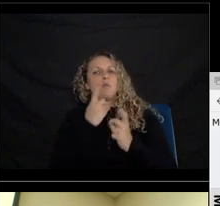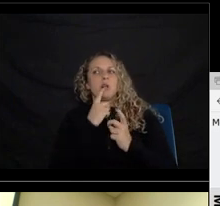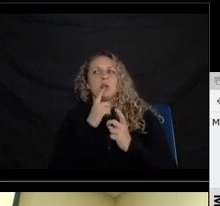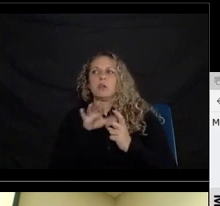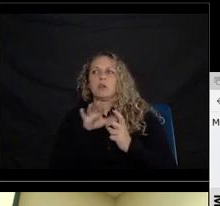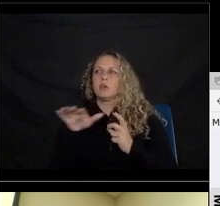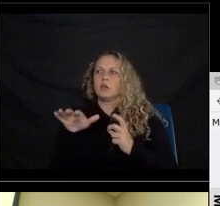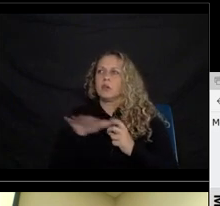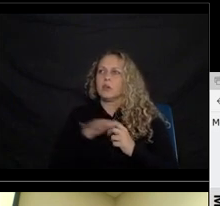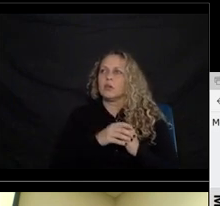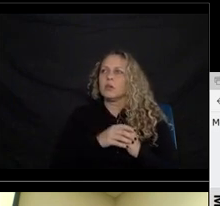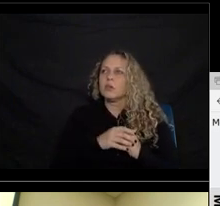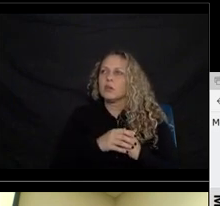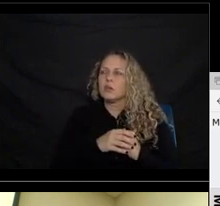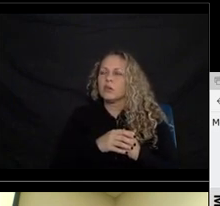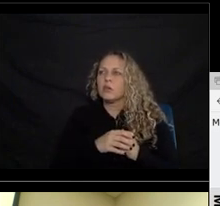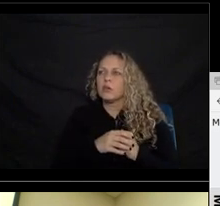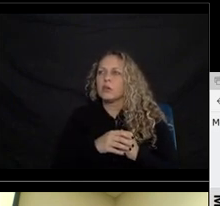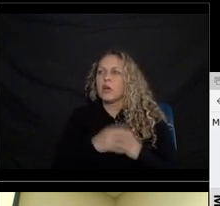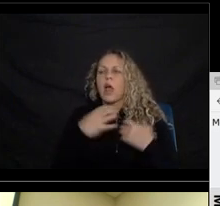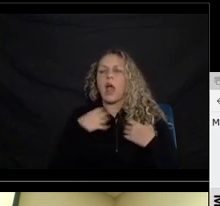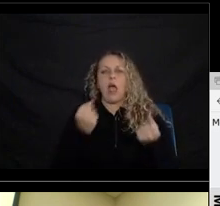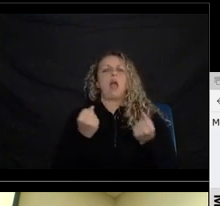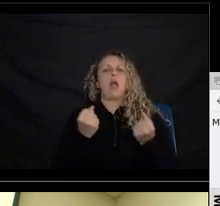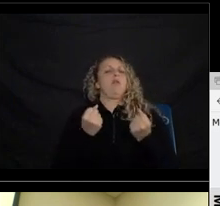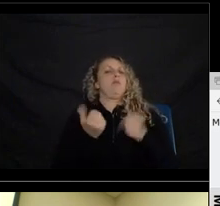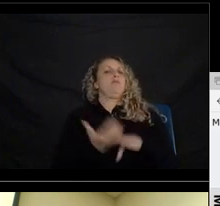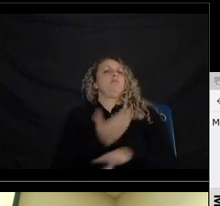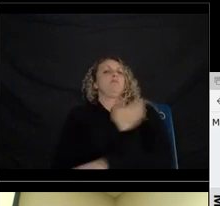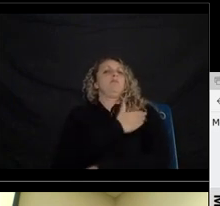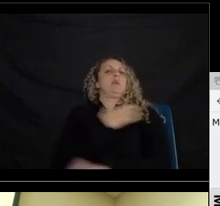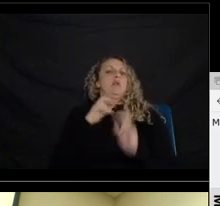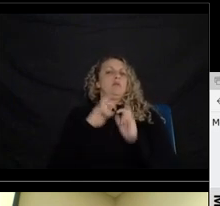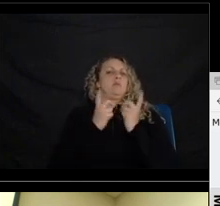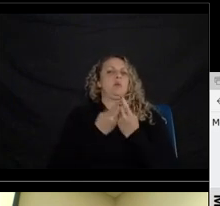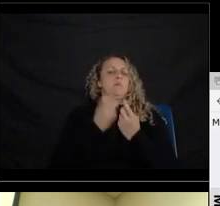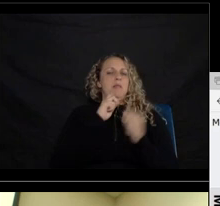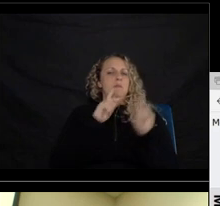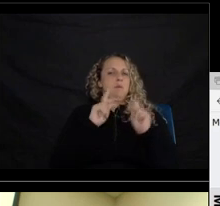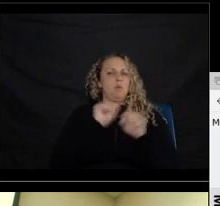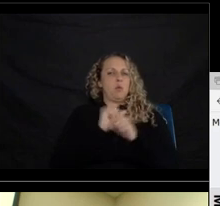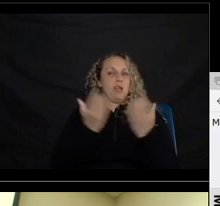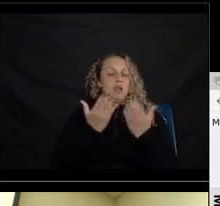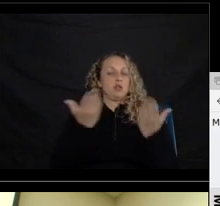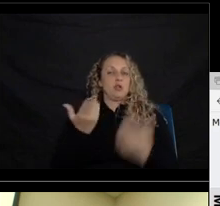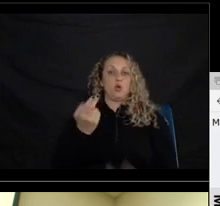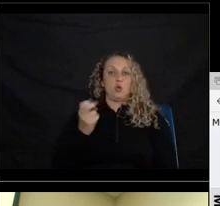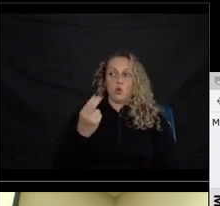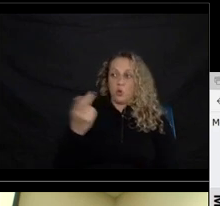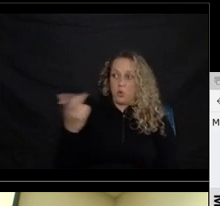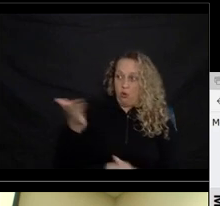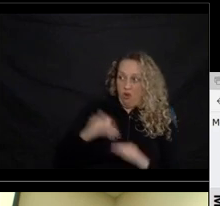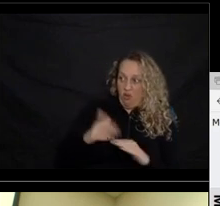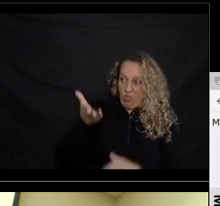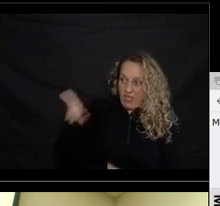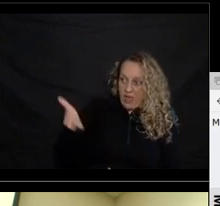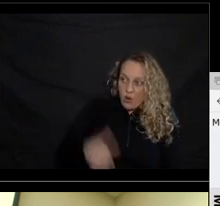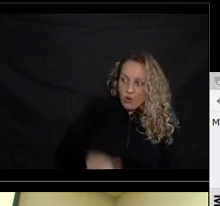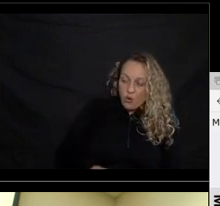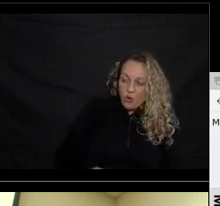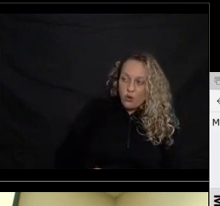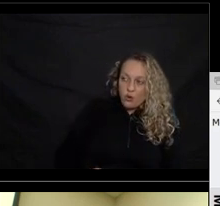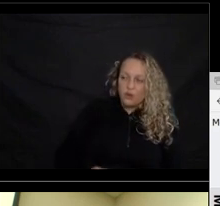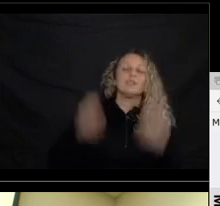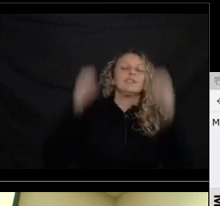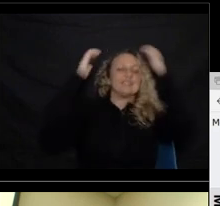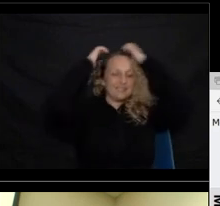the health and wellness of our department and our personnel. So Hugh, are you on? Are you there?